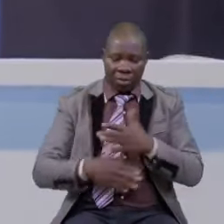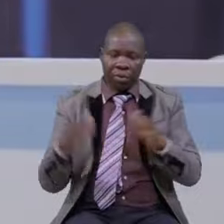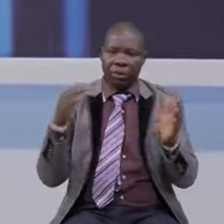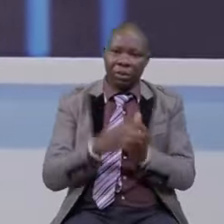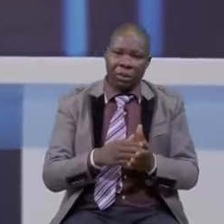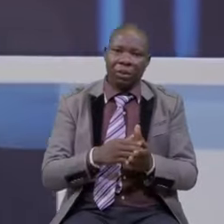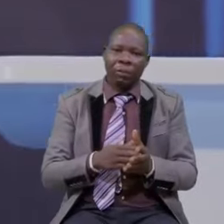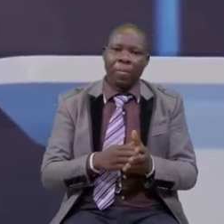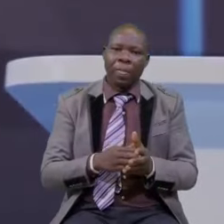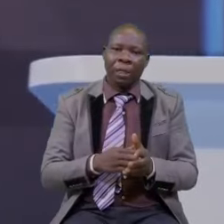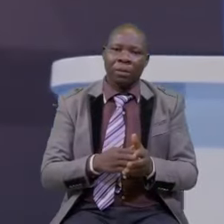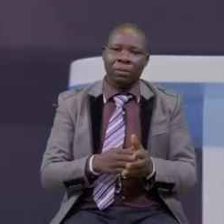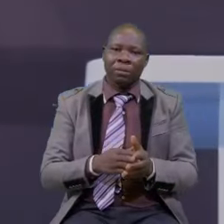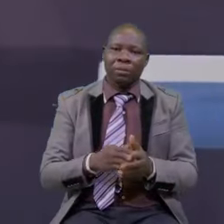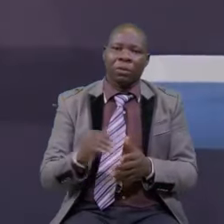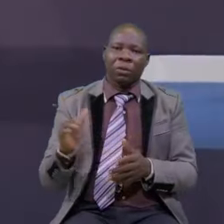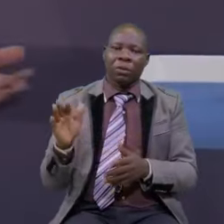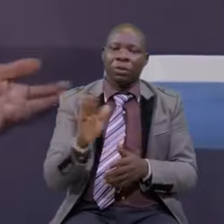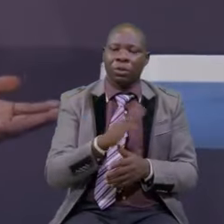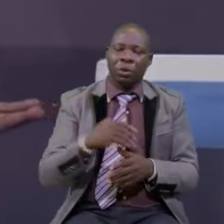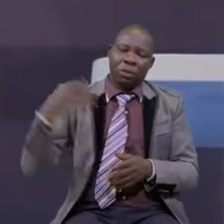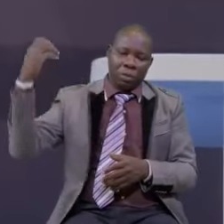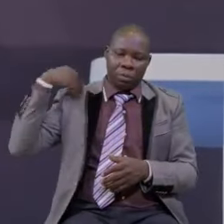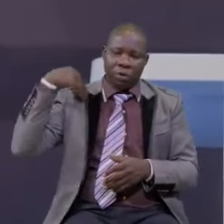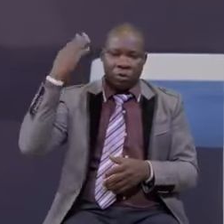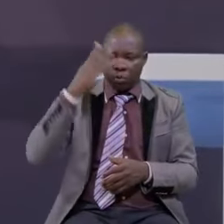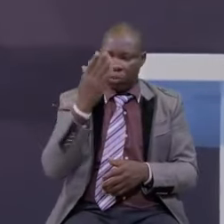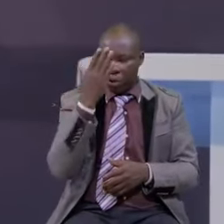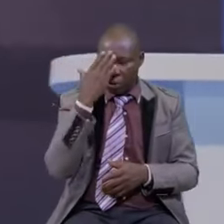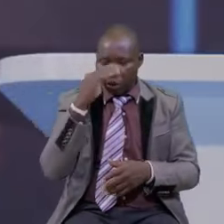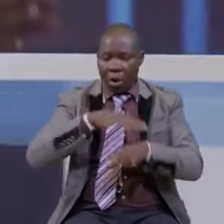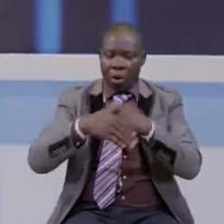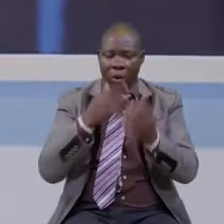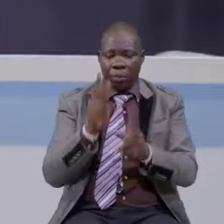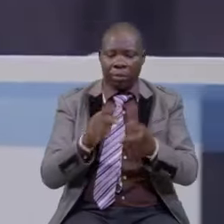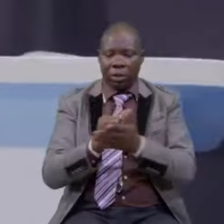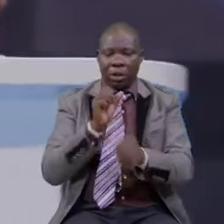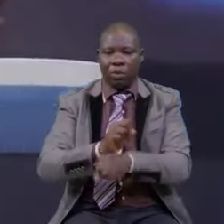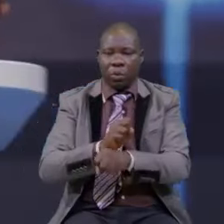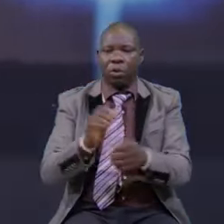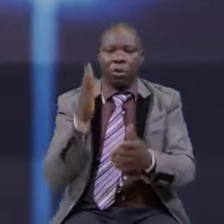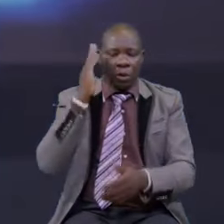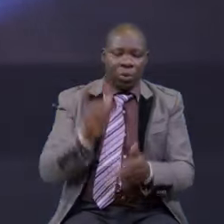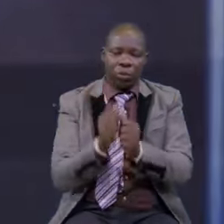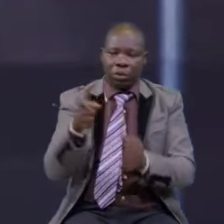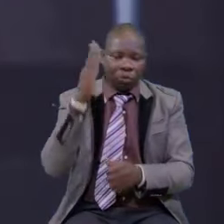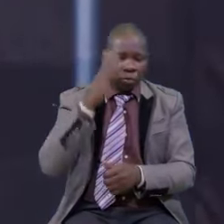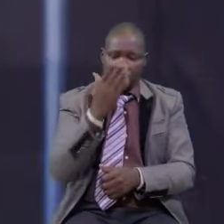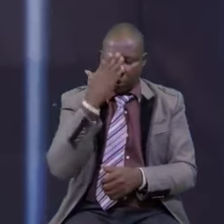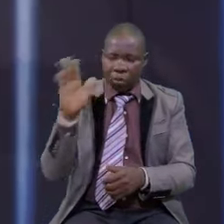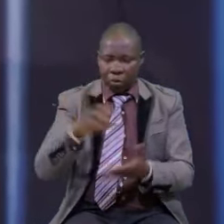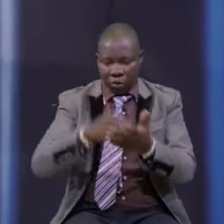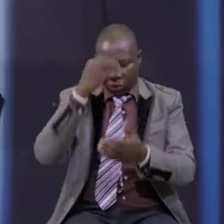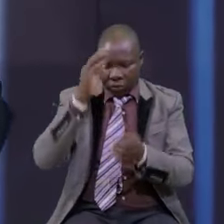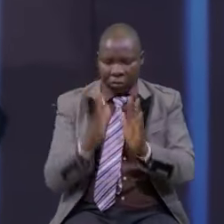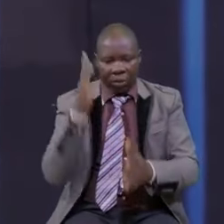employer will know, your foreman will know, the people who work with you will know, your students will know if you are a